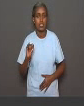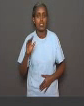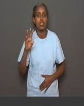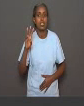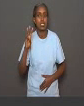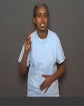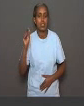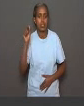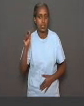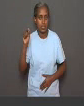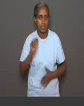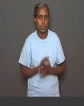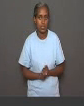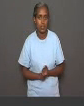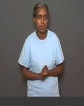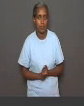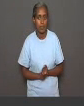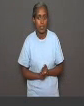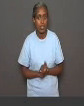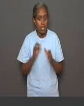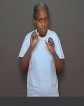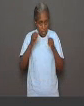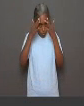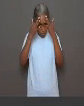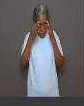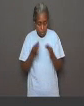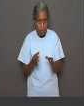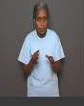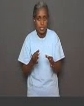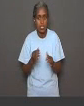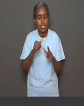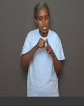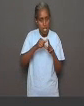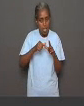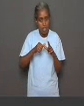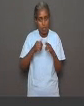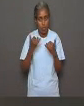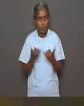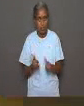60 degrees, can you determine the angle of refraction?